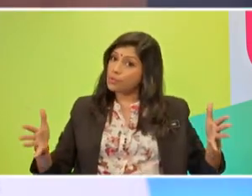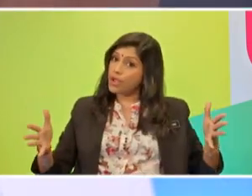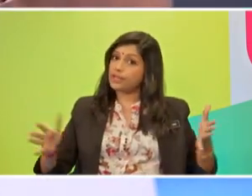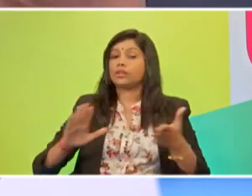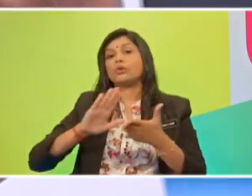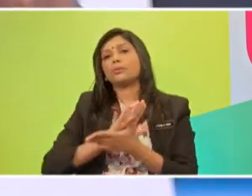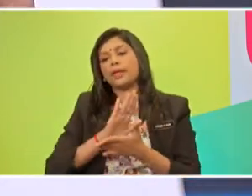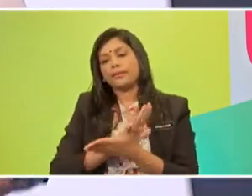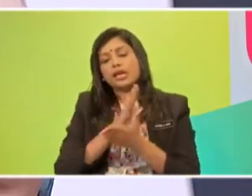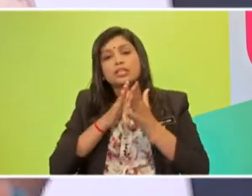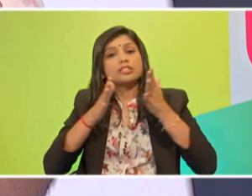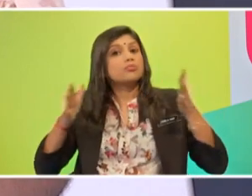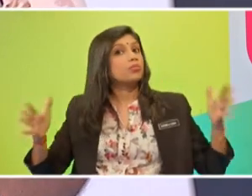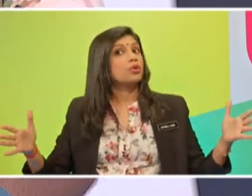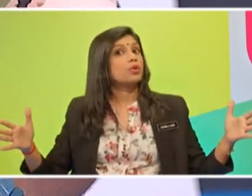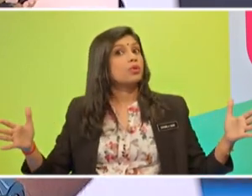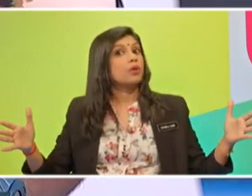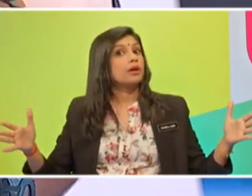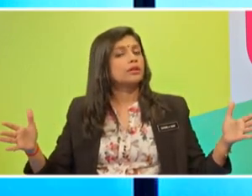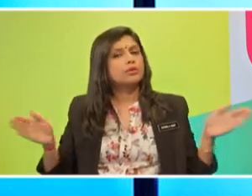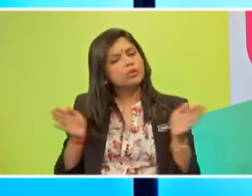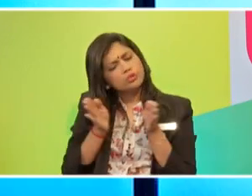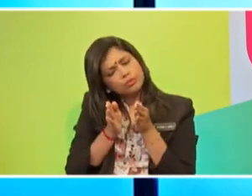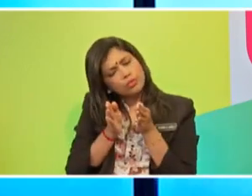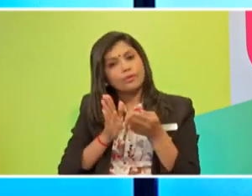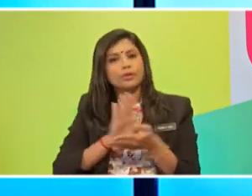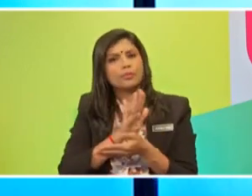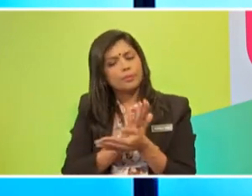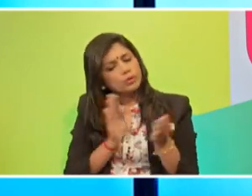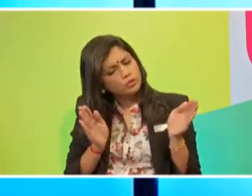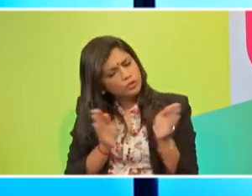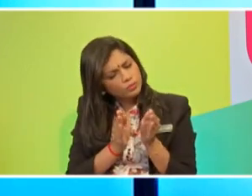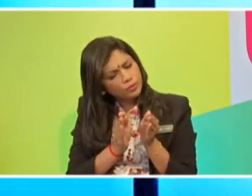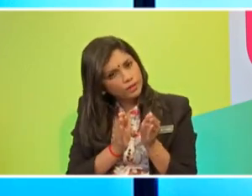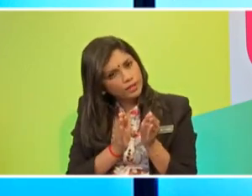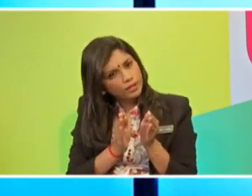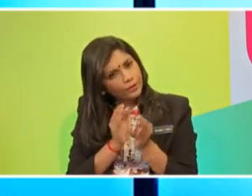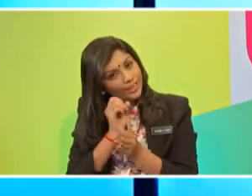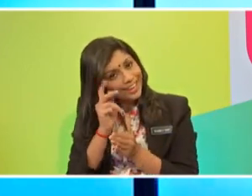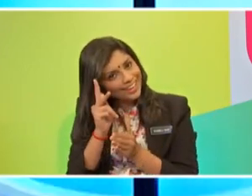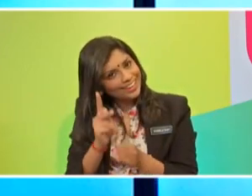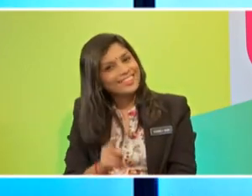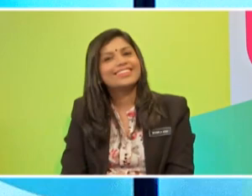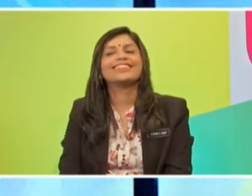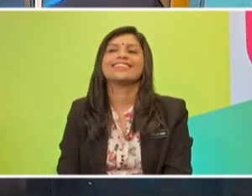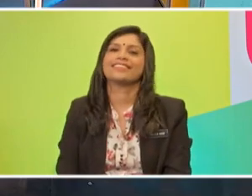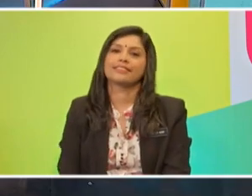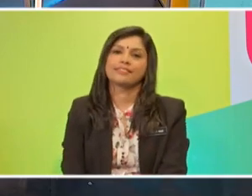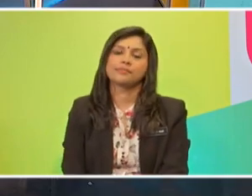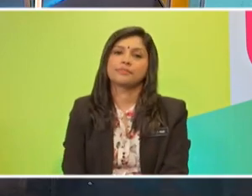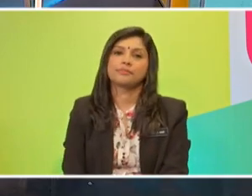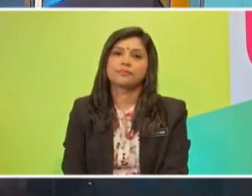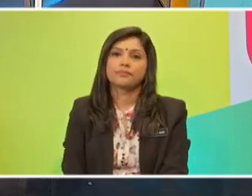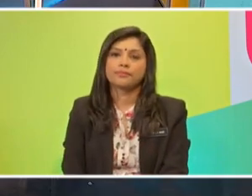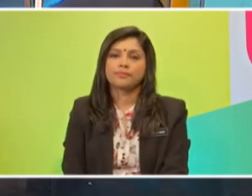be bigger. So I can use a big paper for a big wheel? Yes, Sean. Ooh. You can use big paper